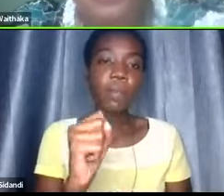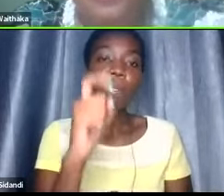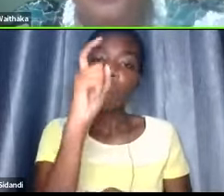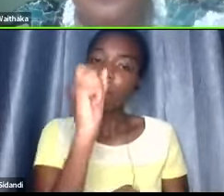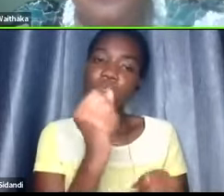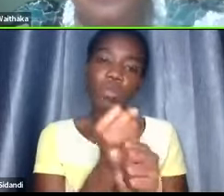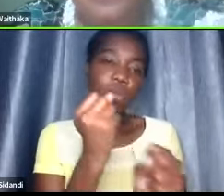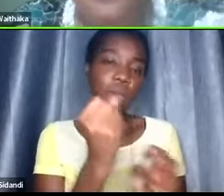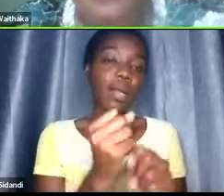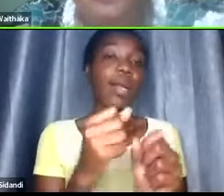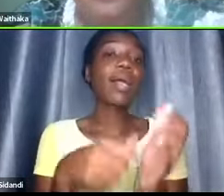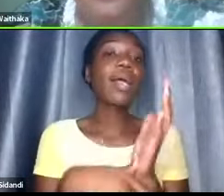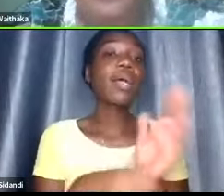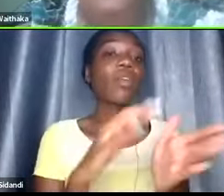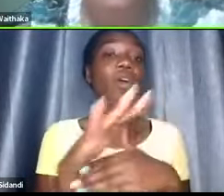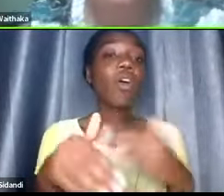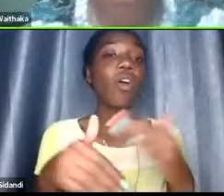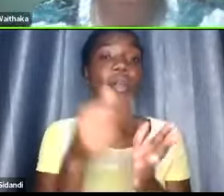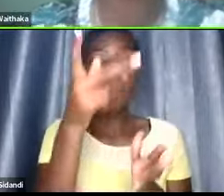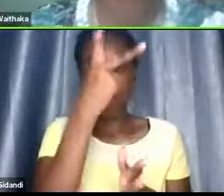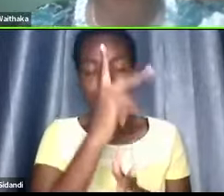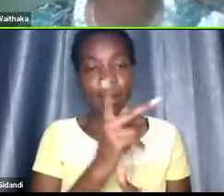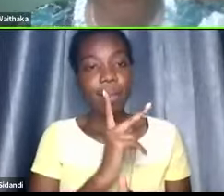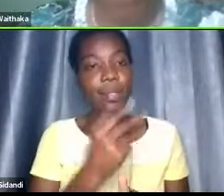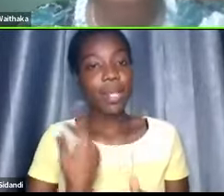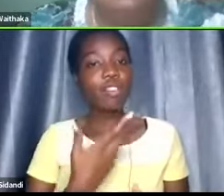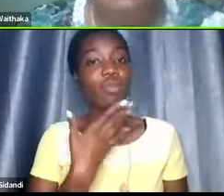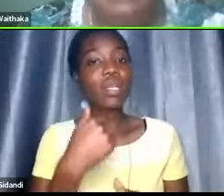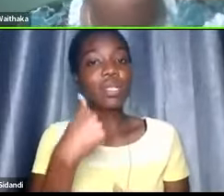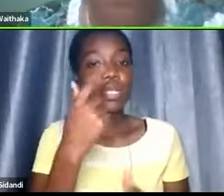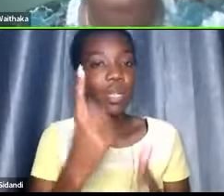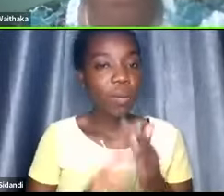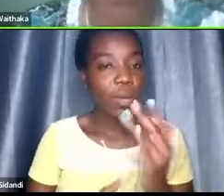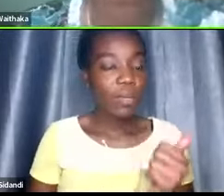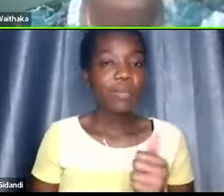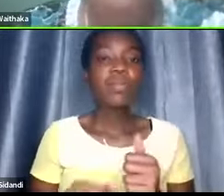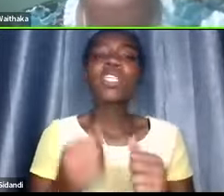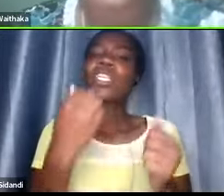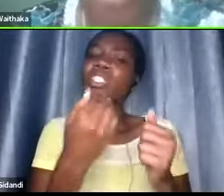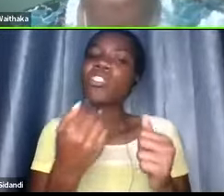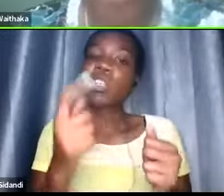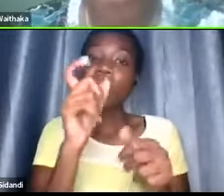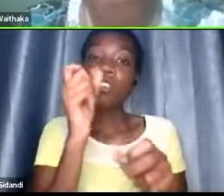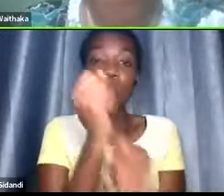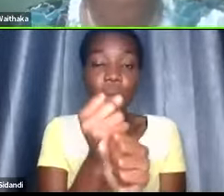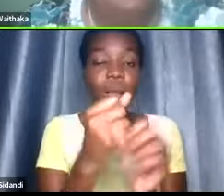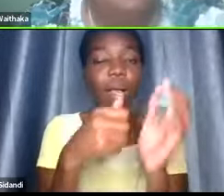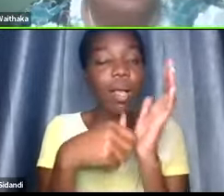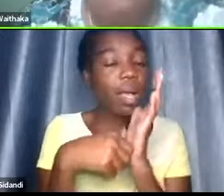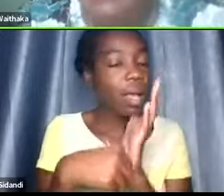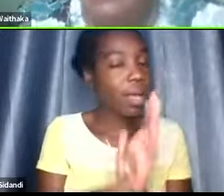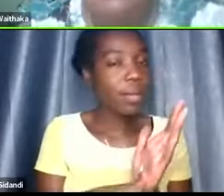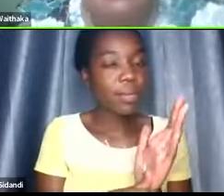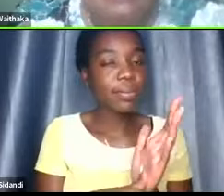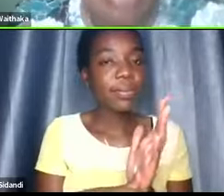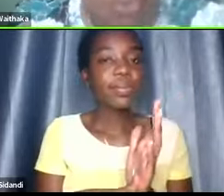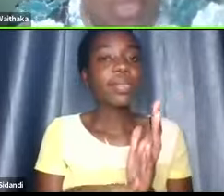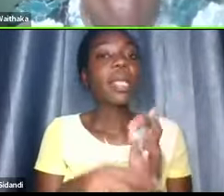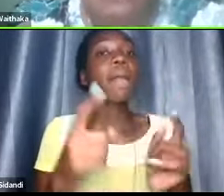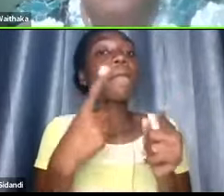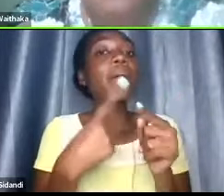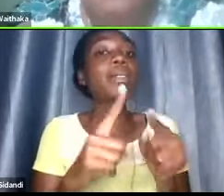parents, all of us parents, all we want to say is that our kids work as hard as possible to get the most education. But wherever they get